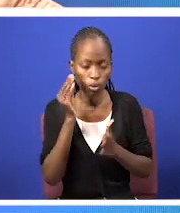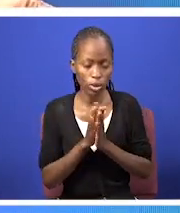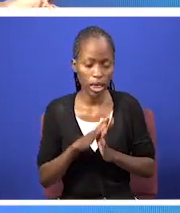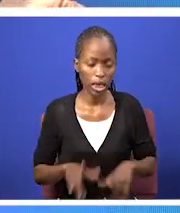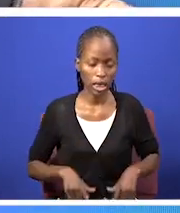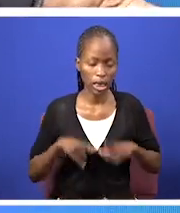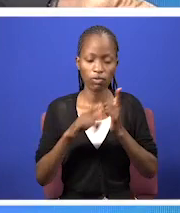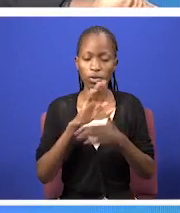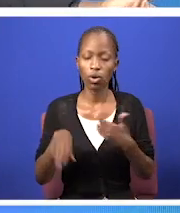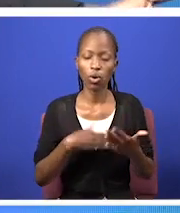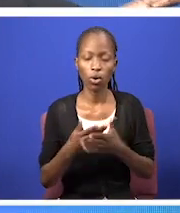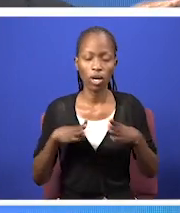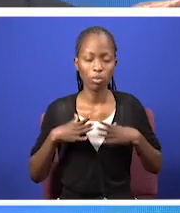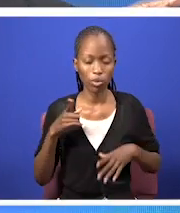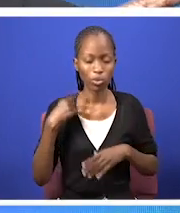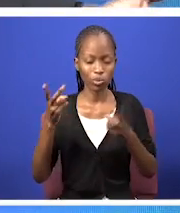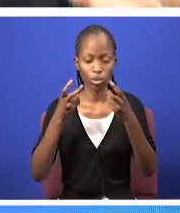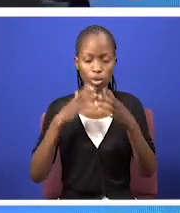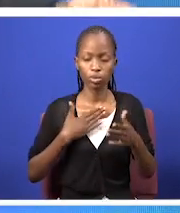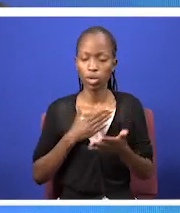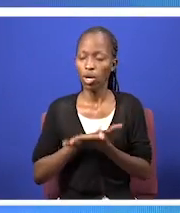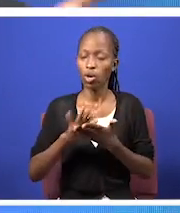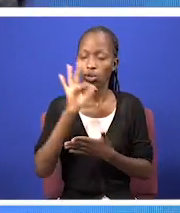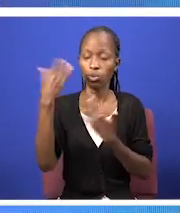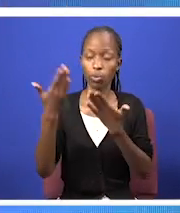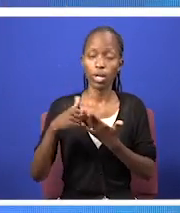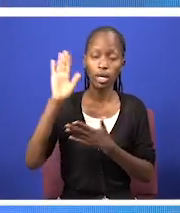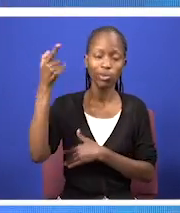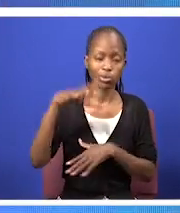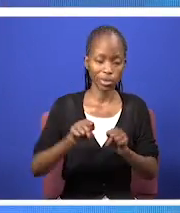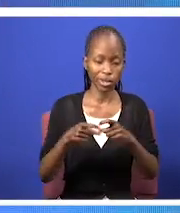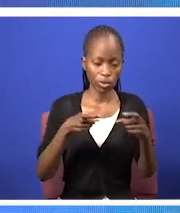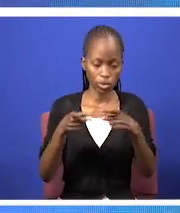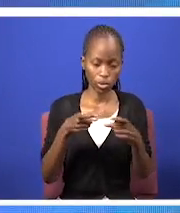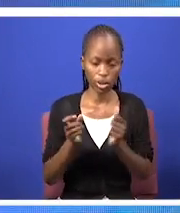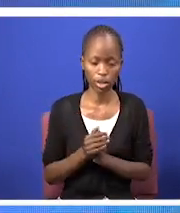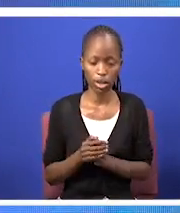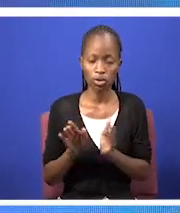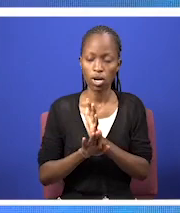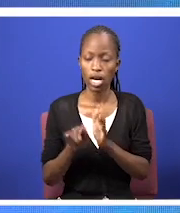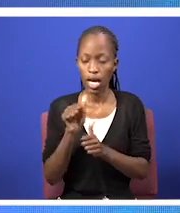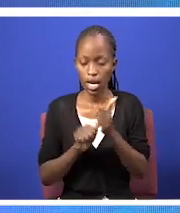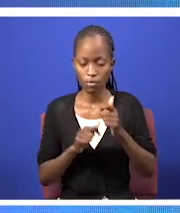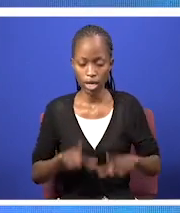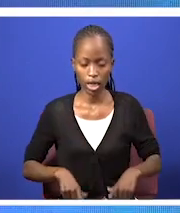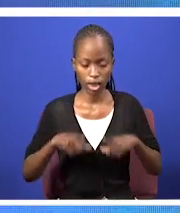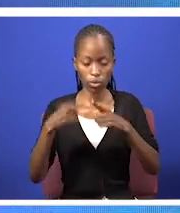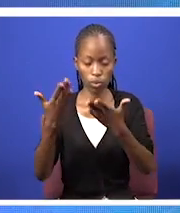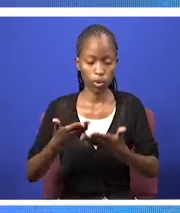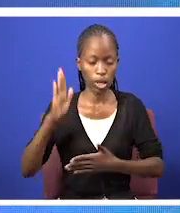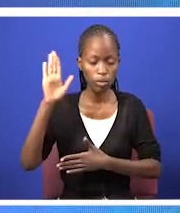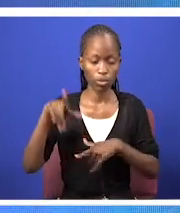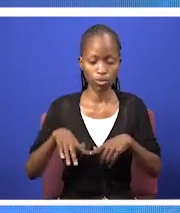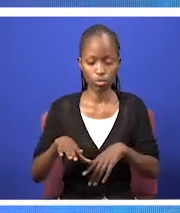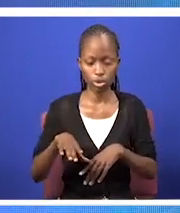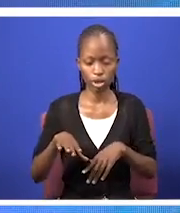into every life of all those who are under the sound of my voice. We welcome you to take charge. We welcome you to take control of every life. We